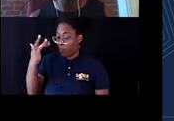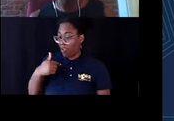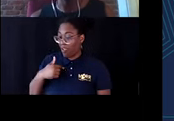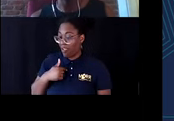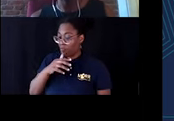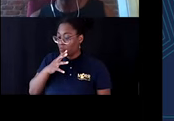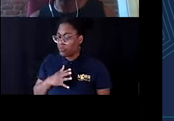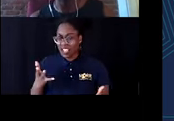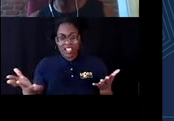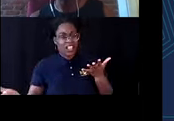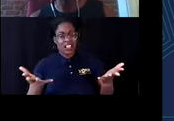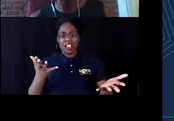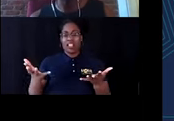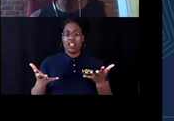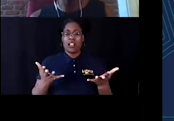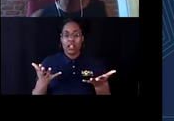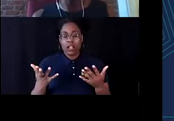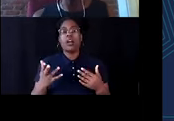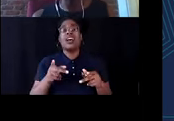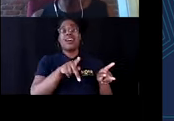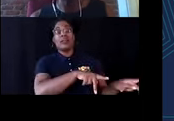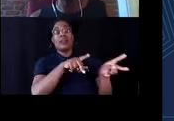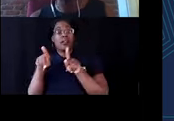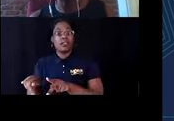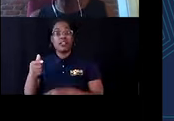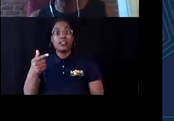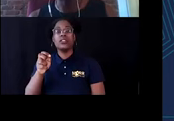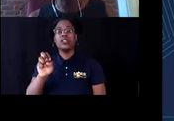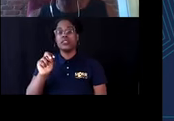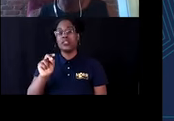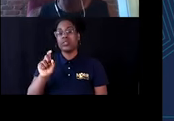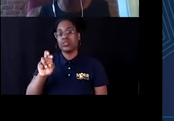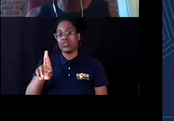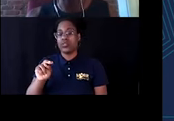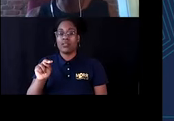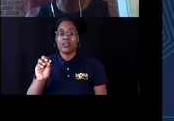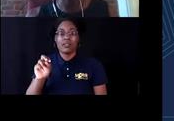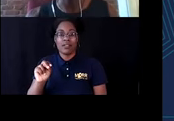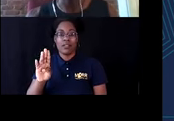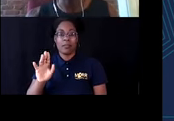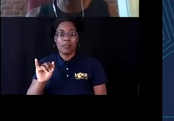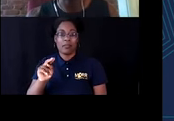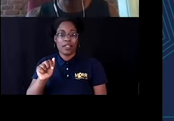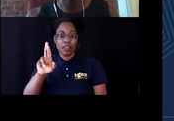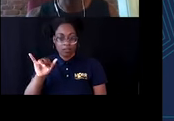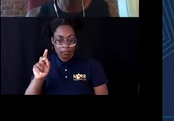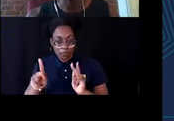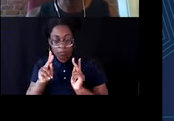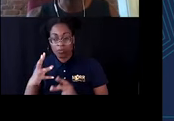trans people and gender nonconforming people. Gender norms are not politically or racially neutral.